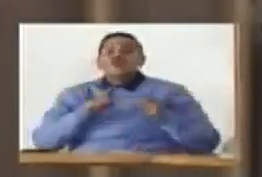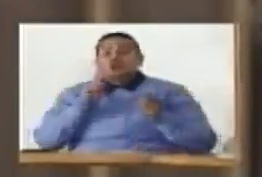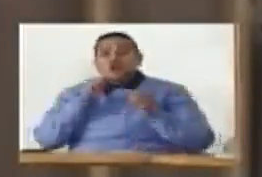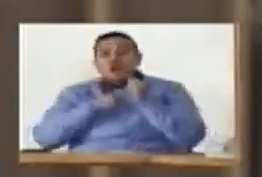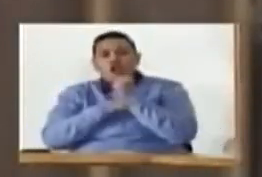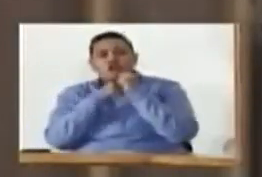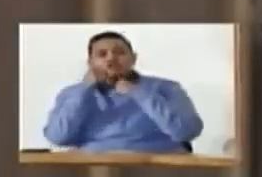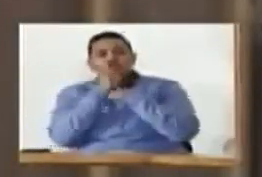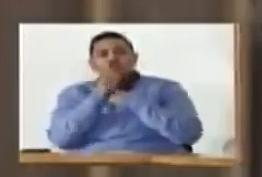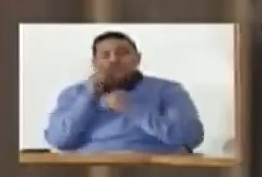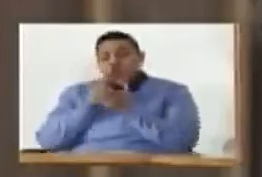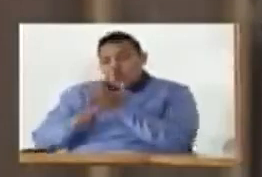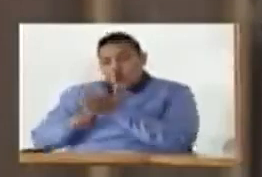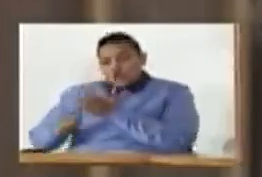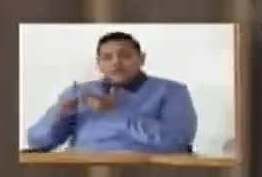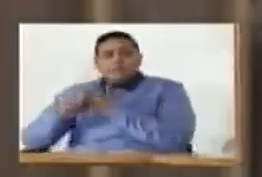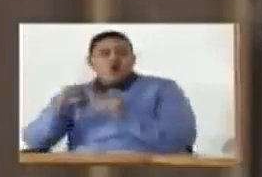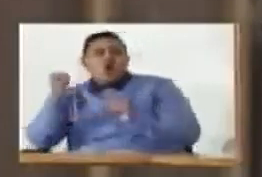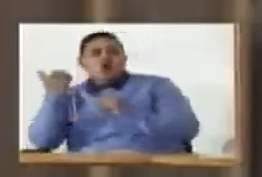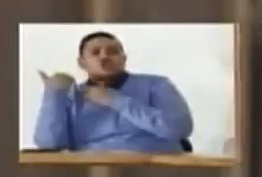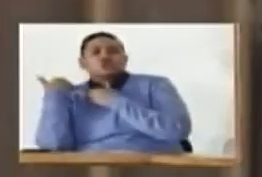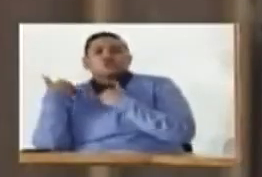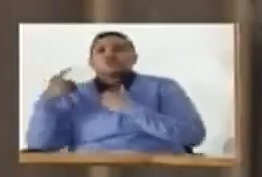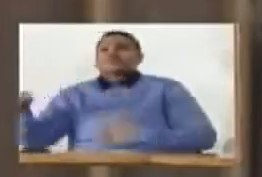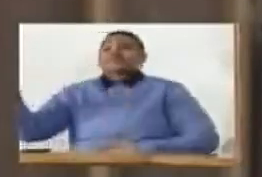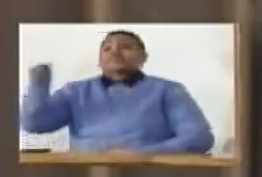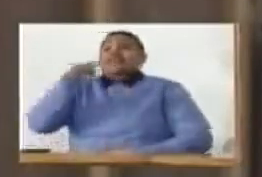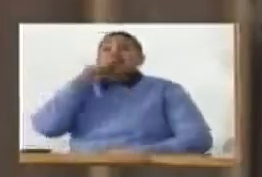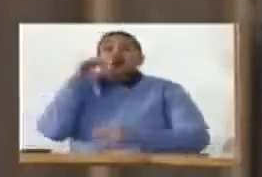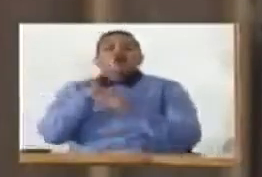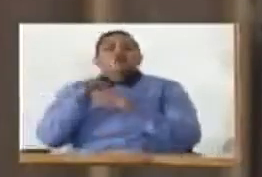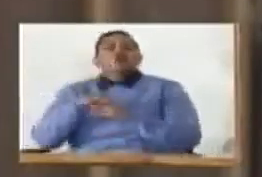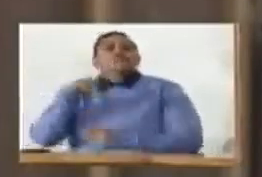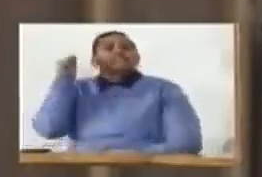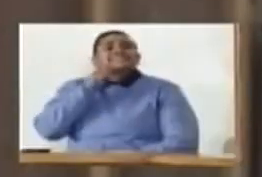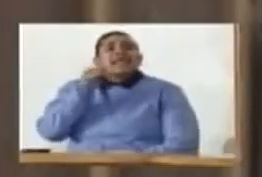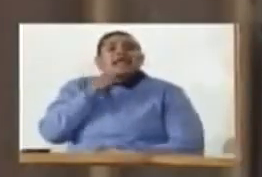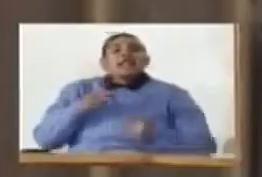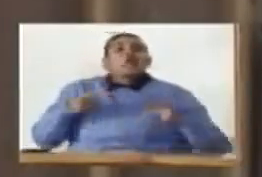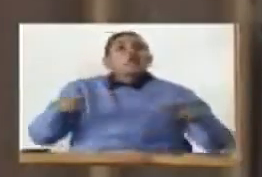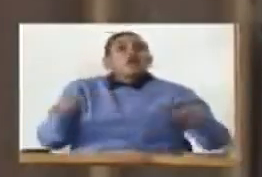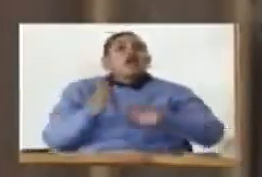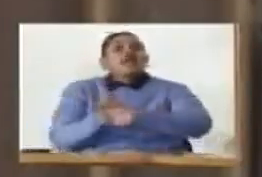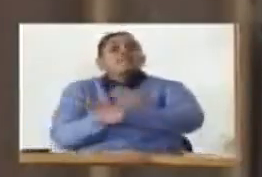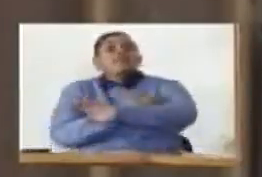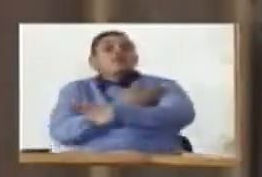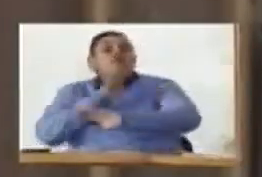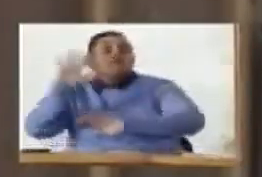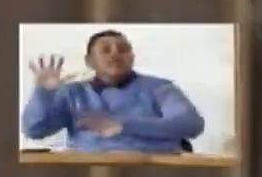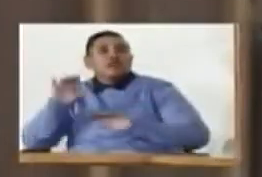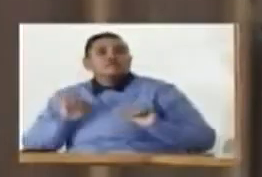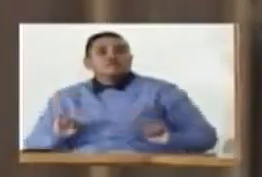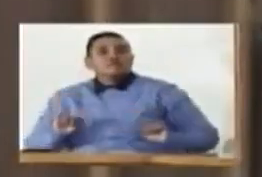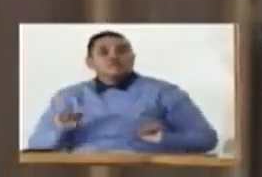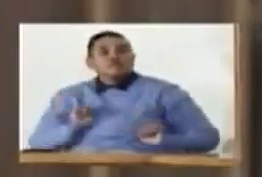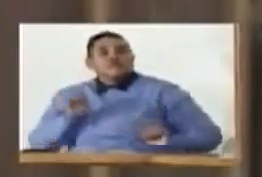and other duties. They are contributing daily while improving their employability.